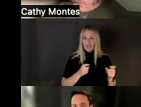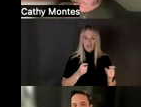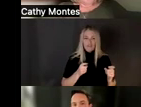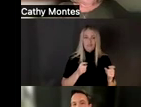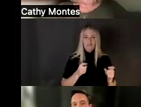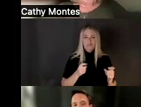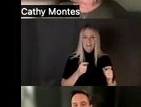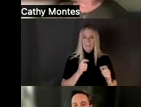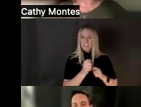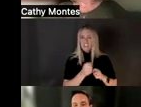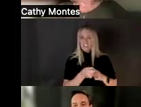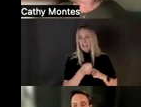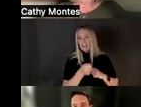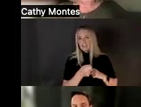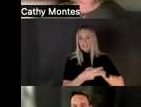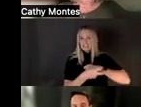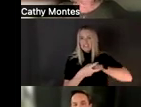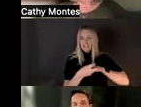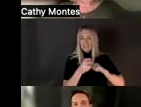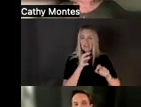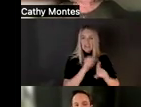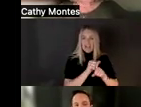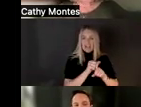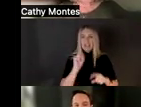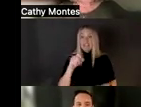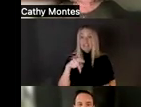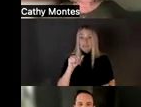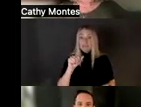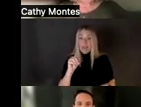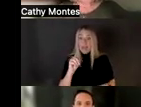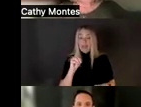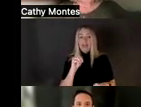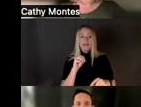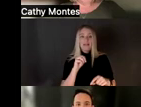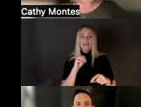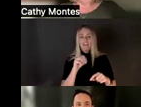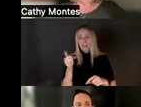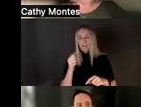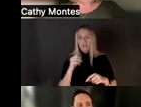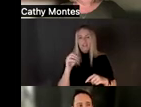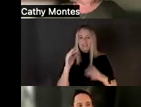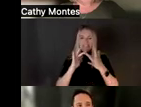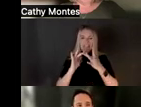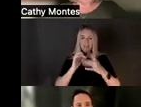phishing attacks, spam messaging, and other cybersecurity